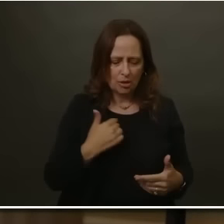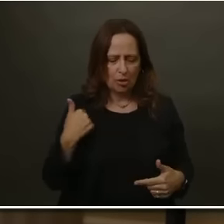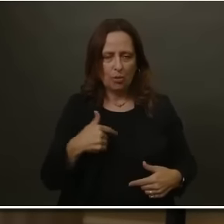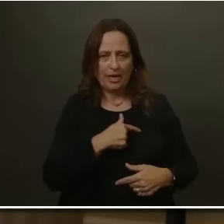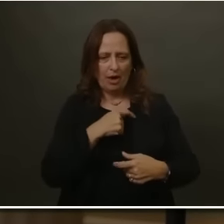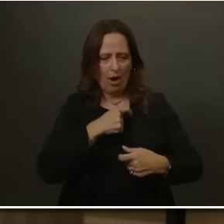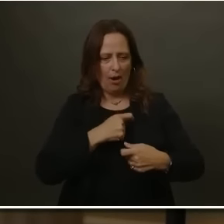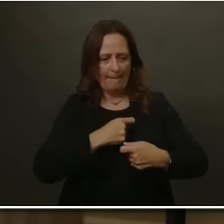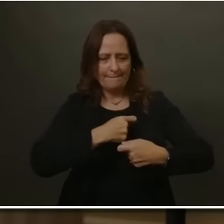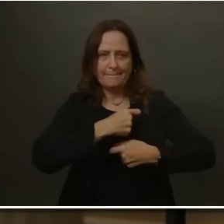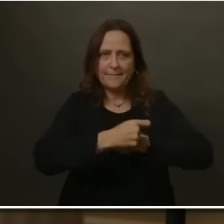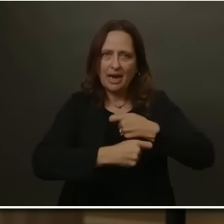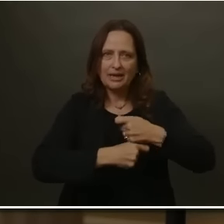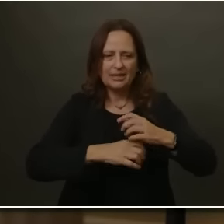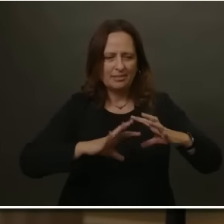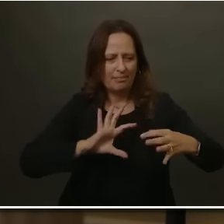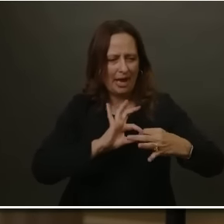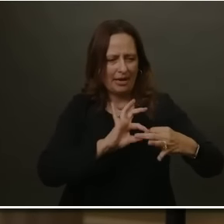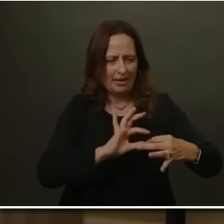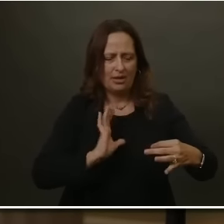a hurting world free.